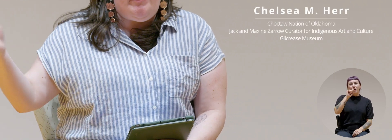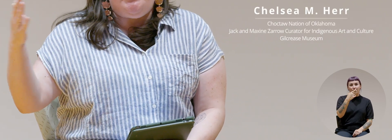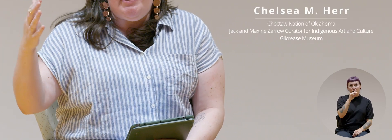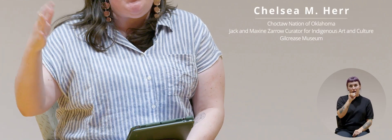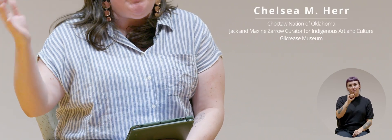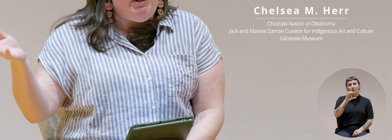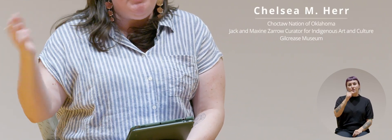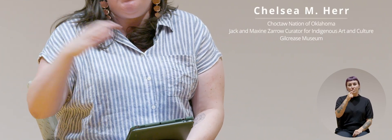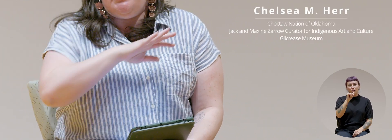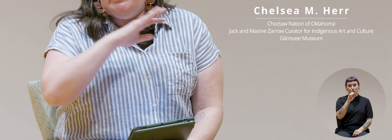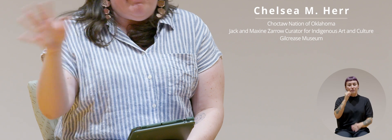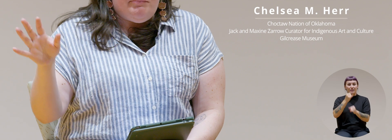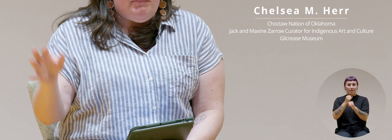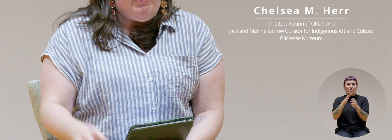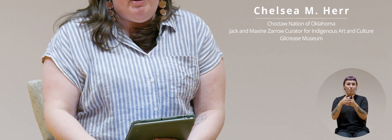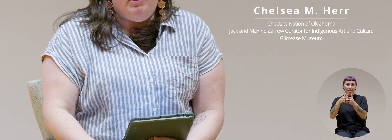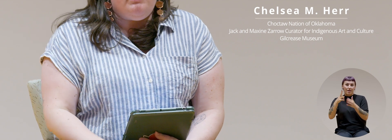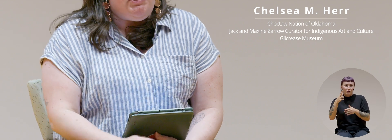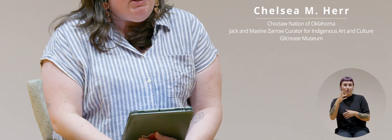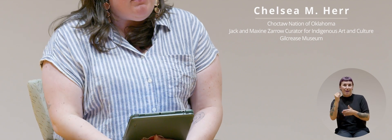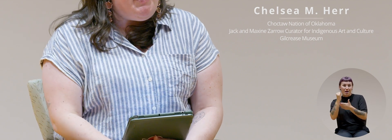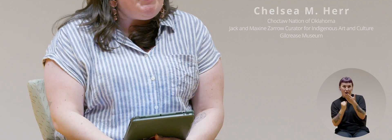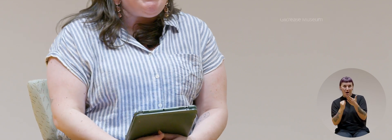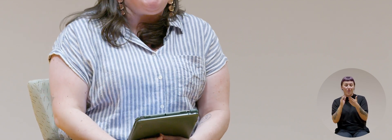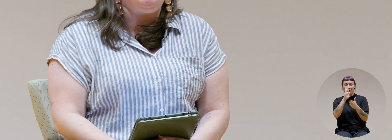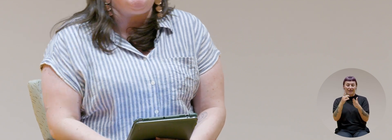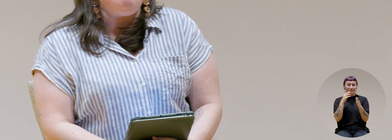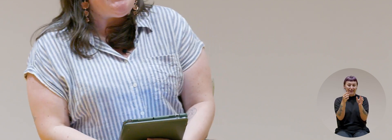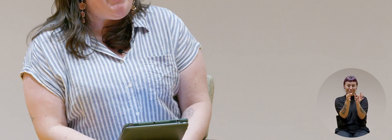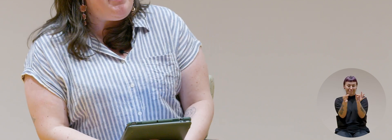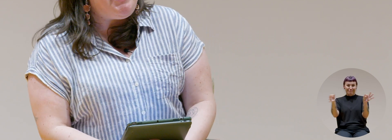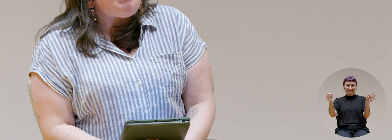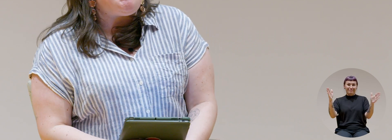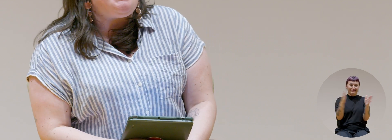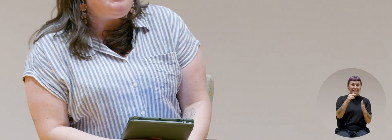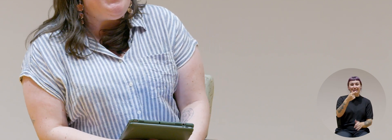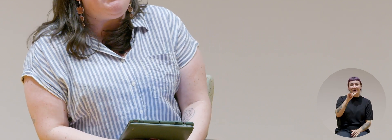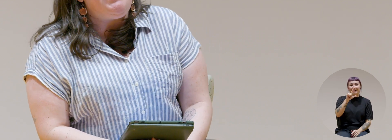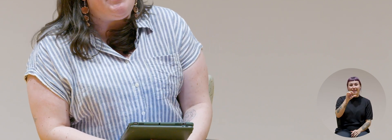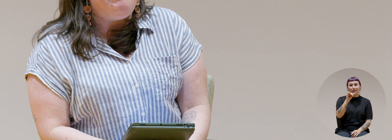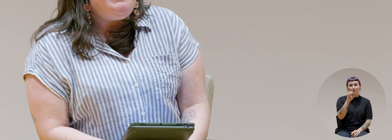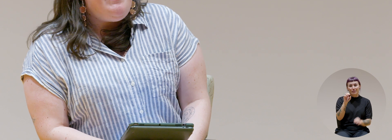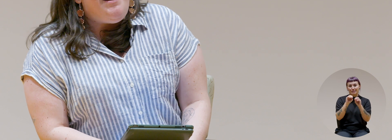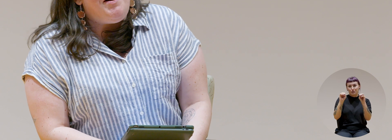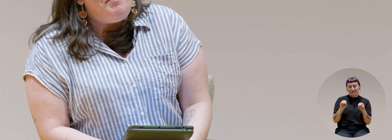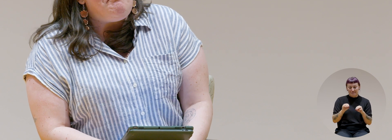Institute of American History and Art. We don't ever really take the time to say all that, so we call it Gilcrease